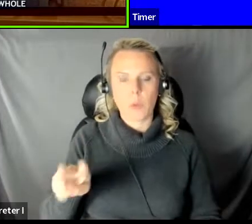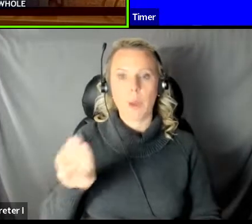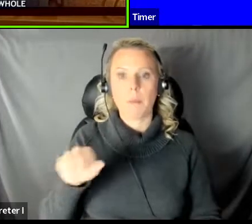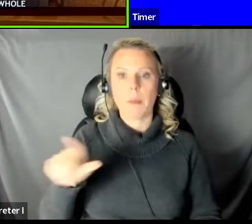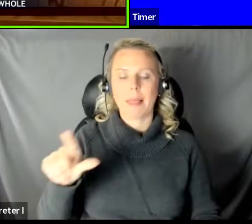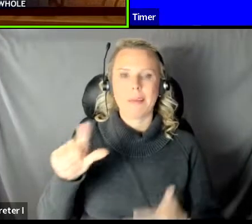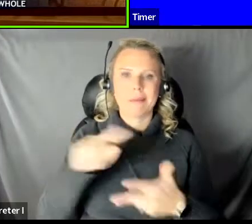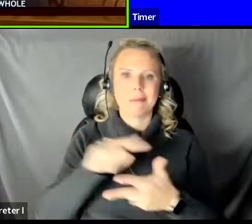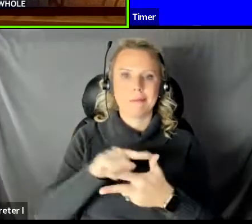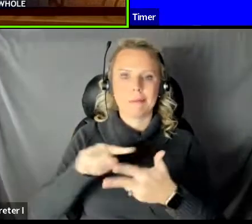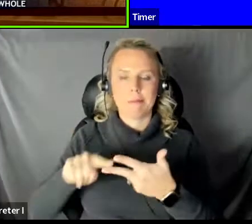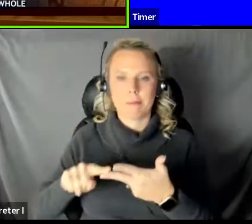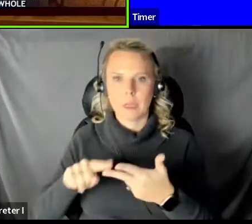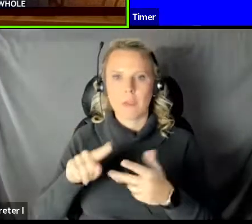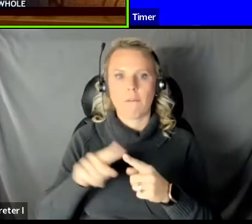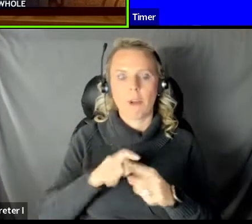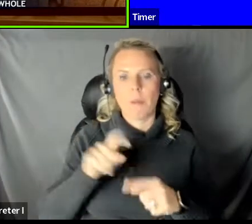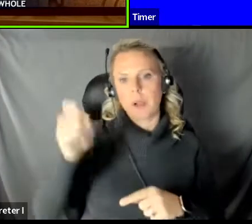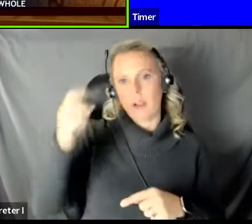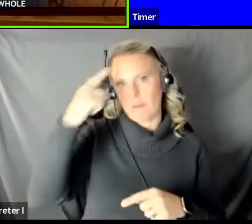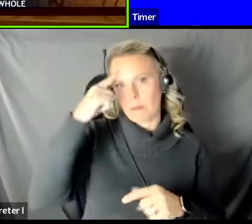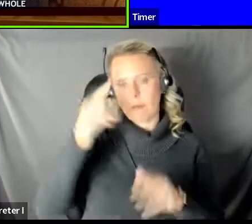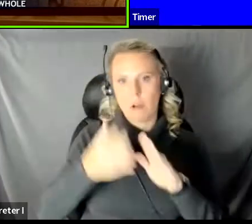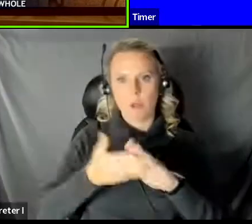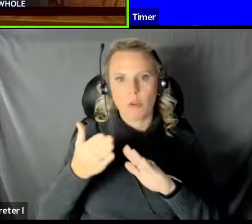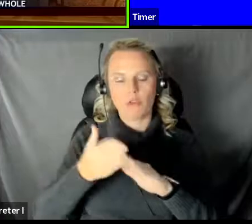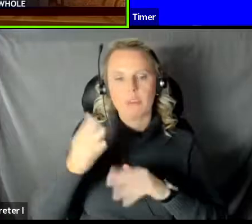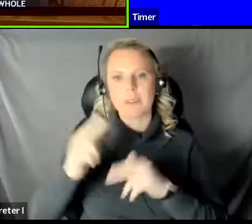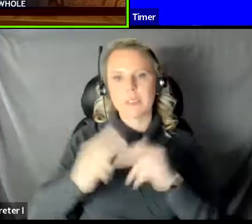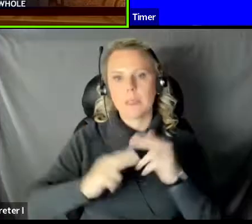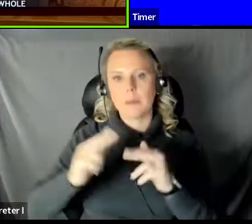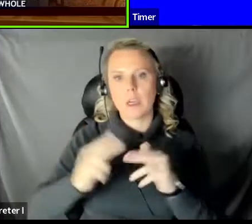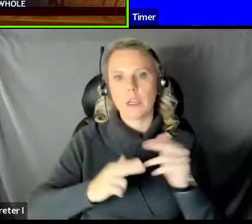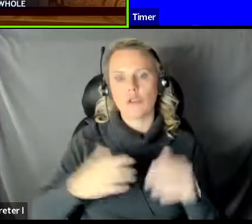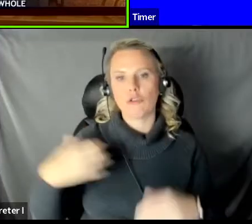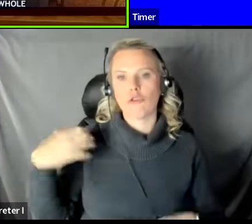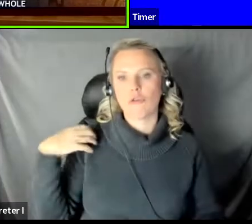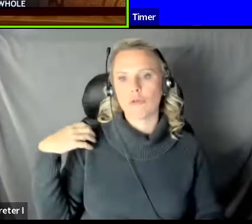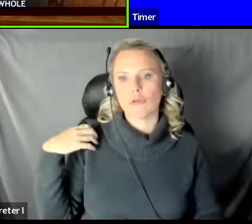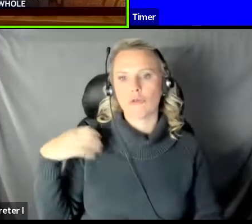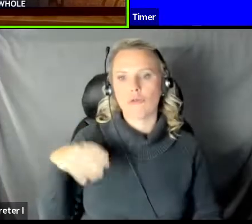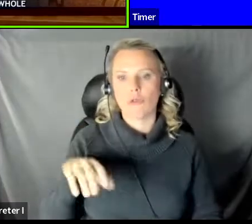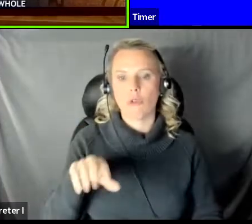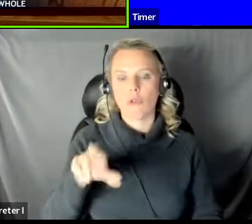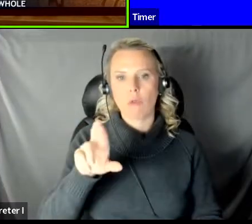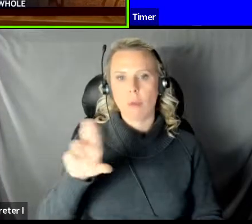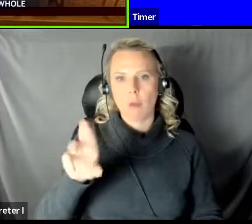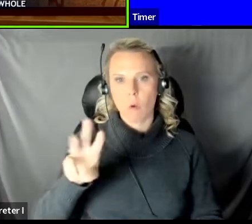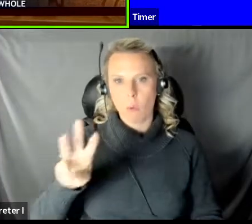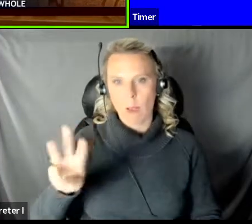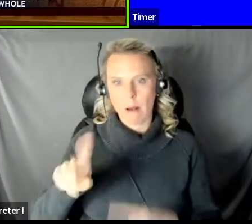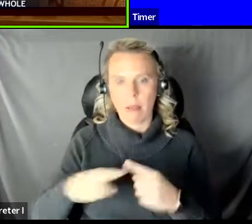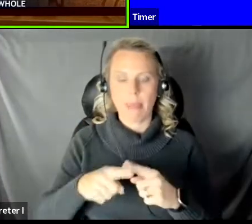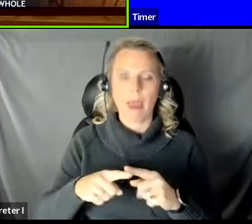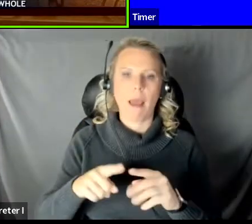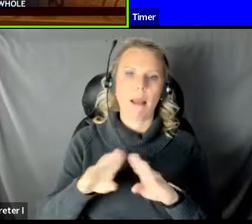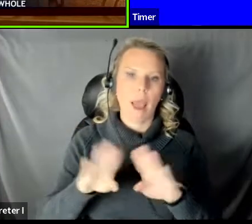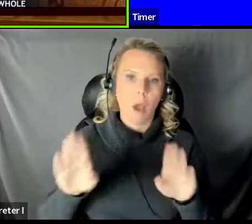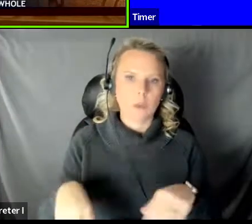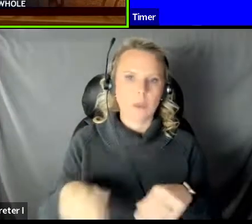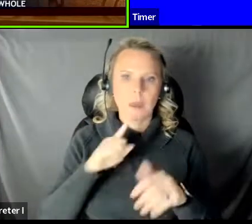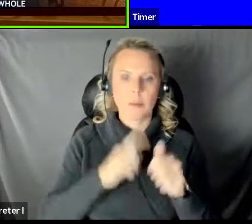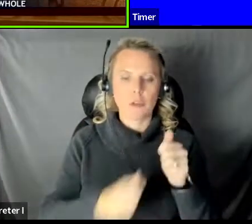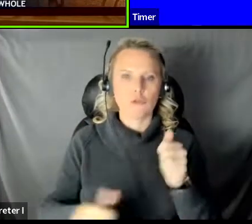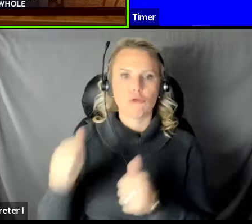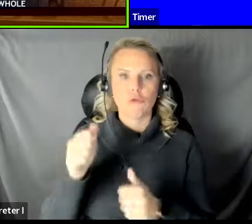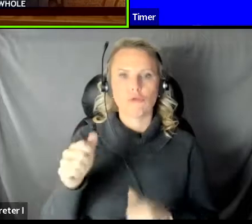sequentially first from the Committee on Government Operations and Facilities chaired by Councilmember Robert White, and then the Committee on Housing and Executive Administration chaired